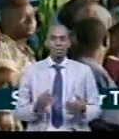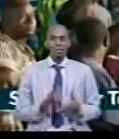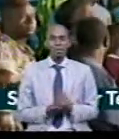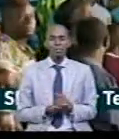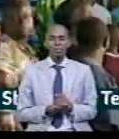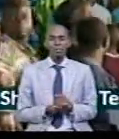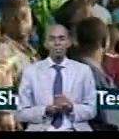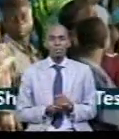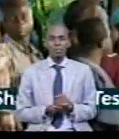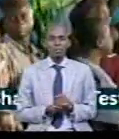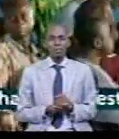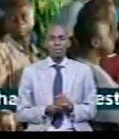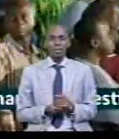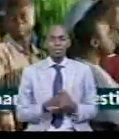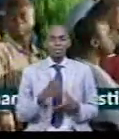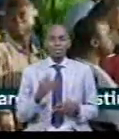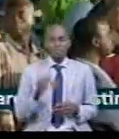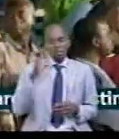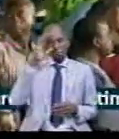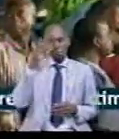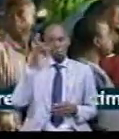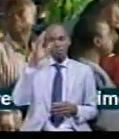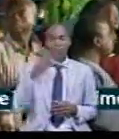too should verify the miracles.